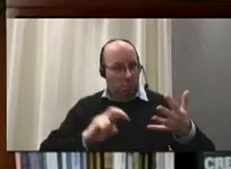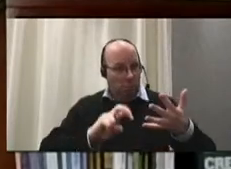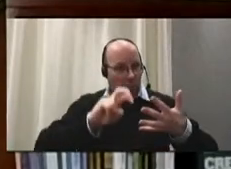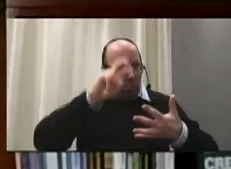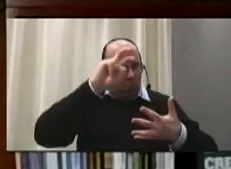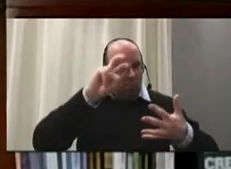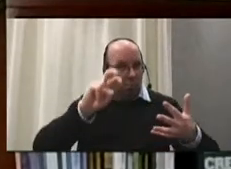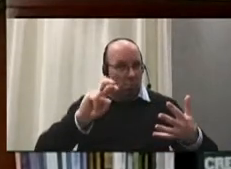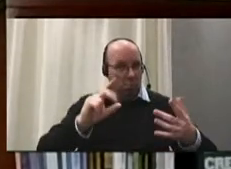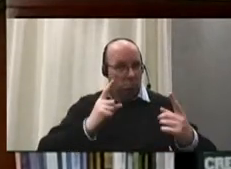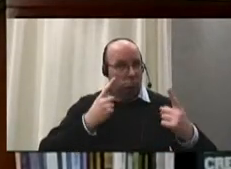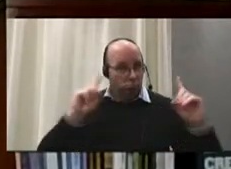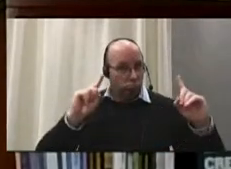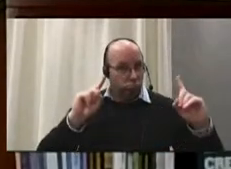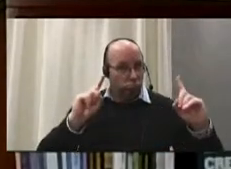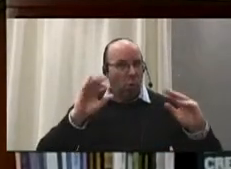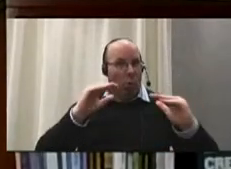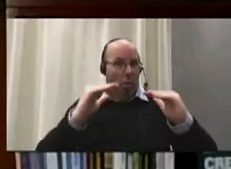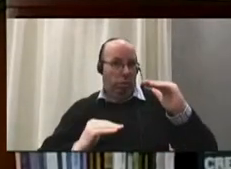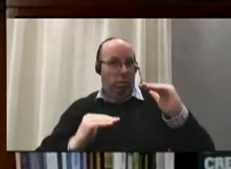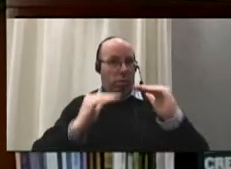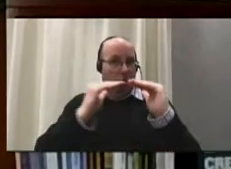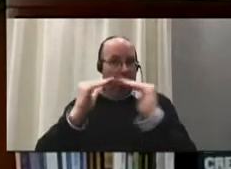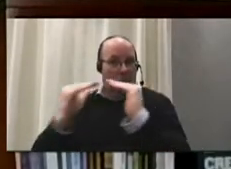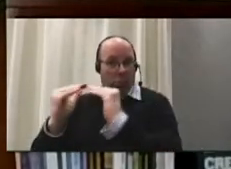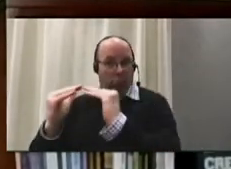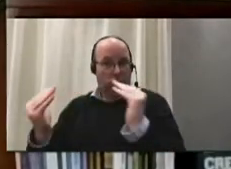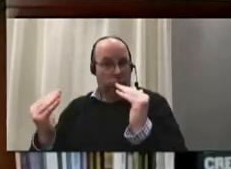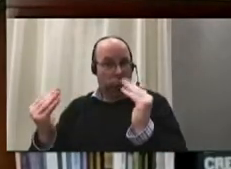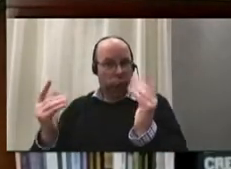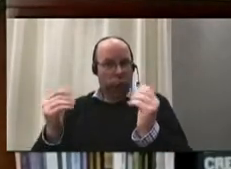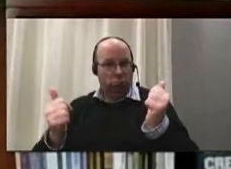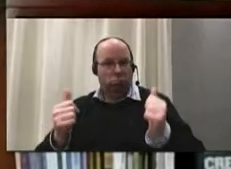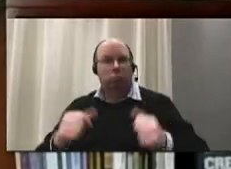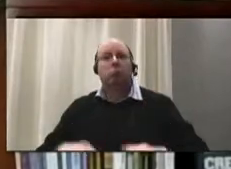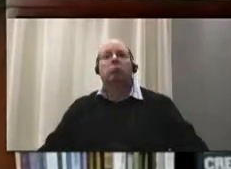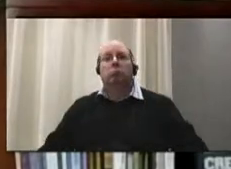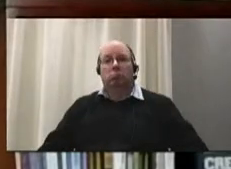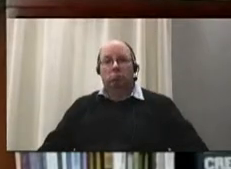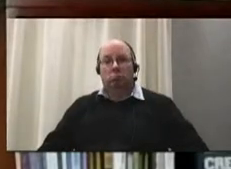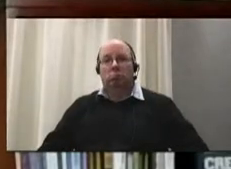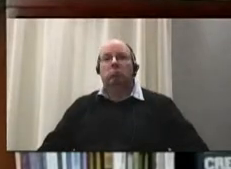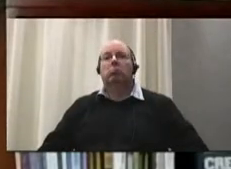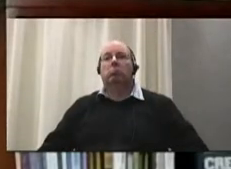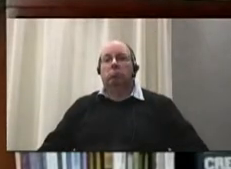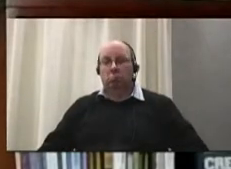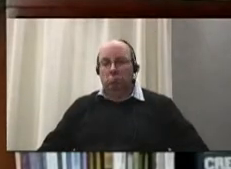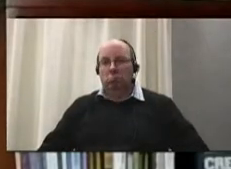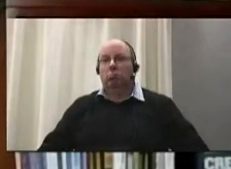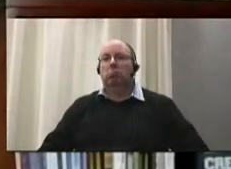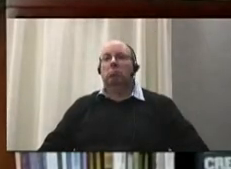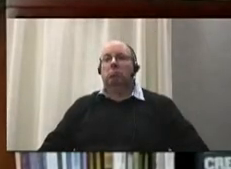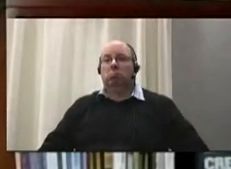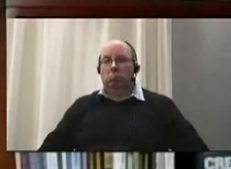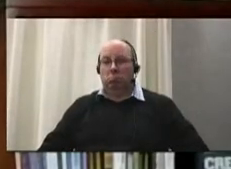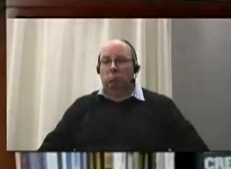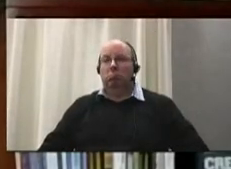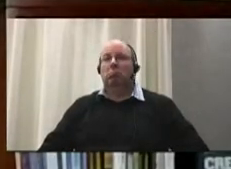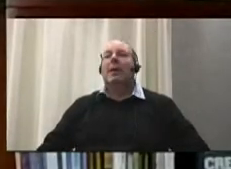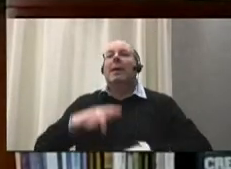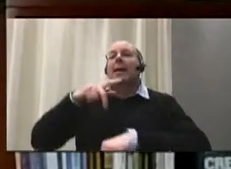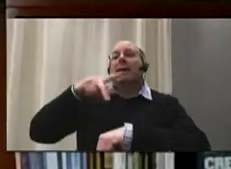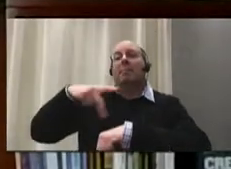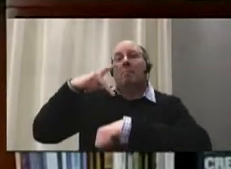that conversation with the principals, meaning the principals have to have that conversations with their teachers, the third grade team, the 11th grade social